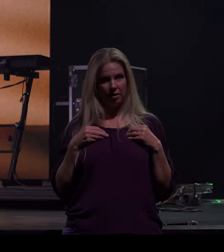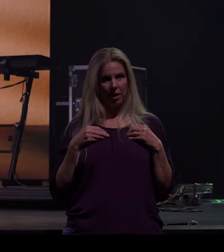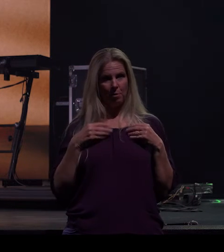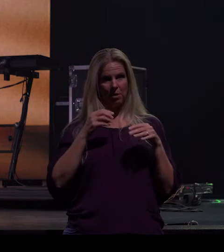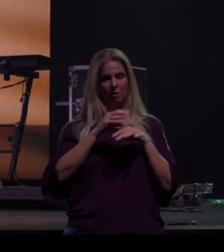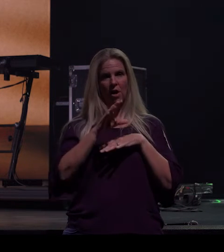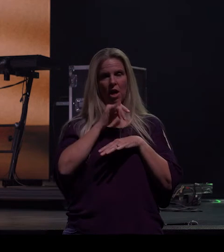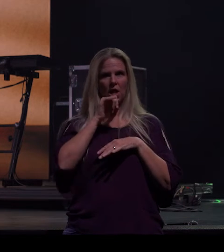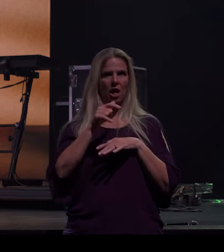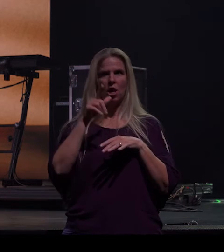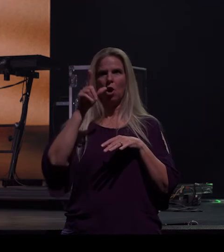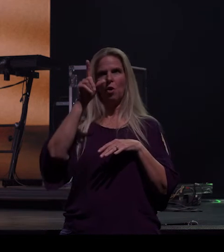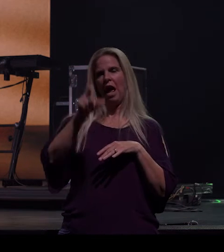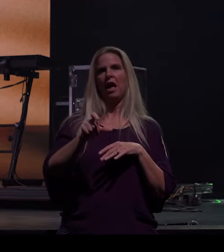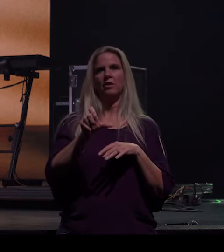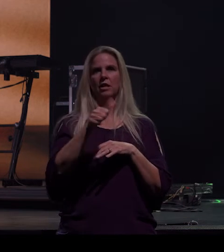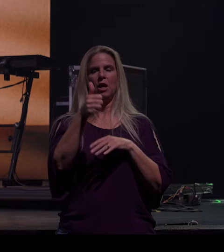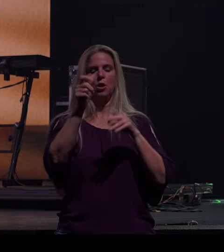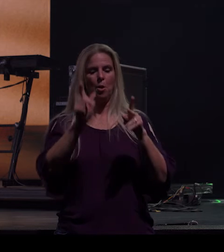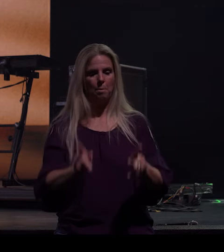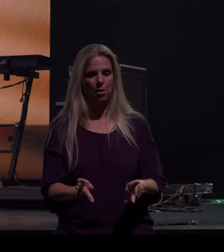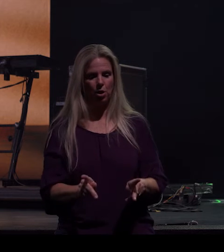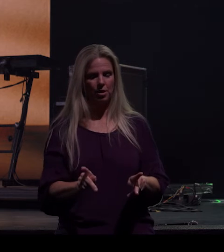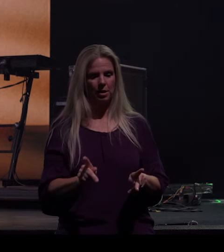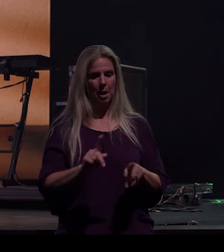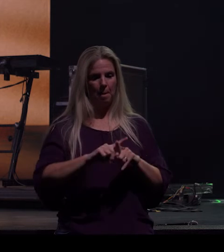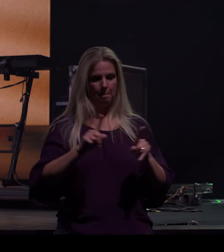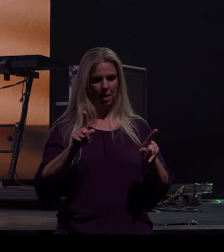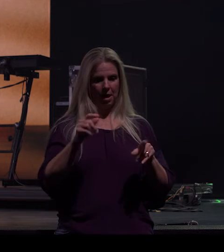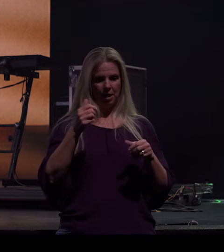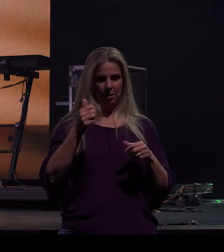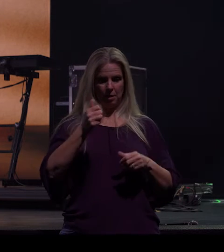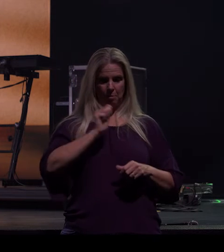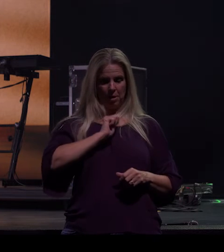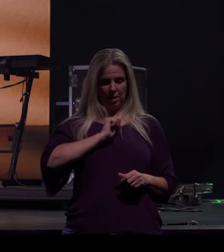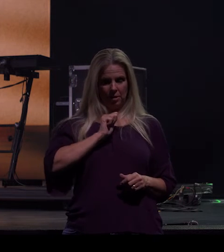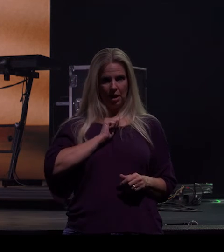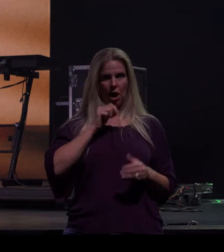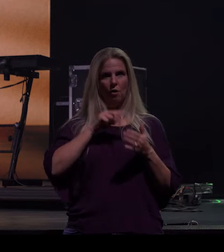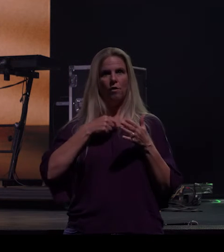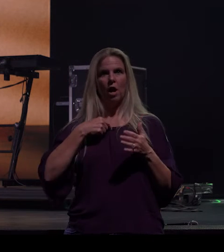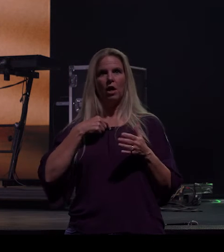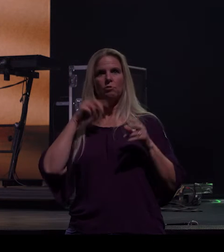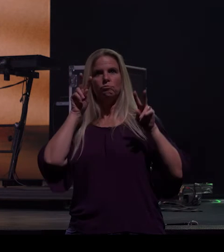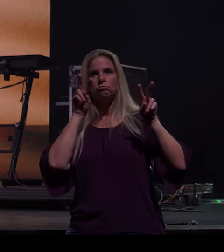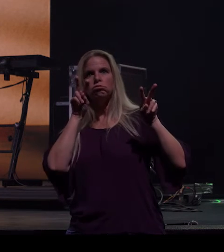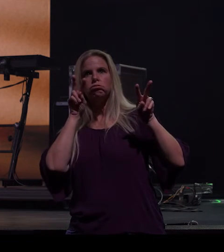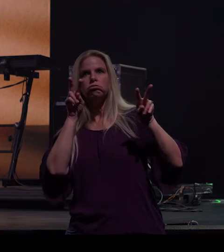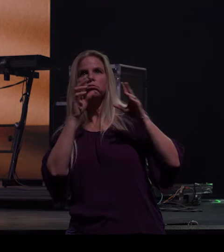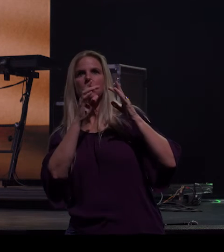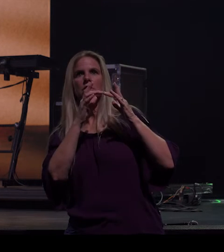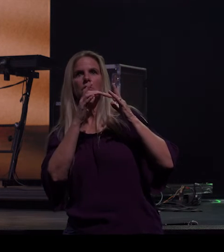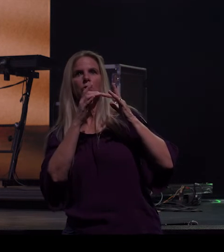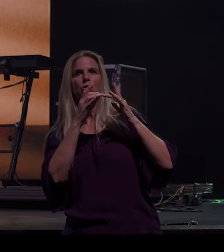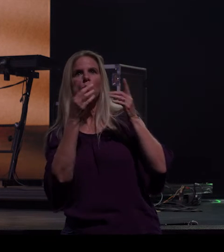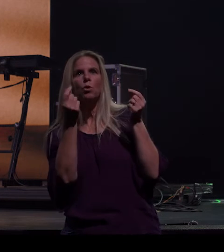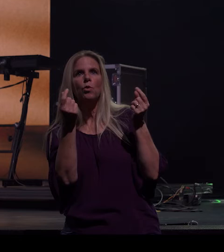another person because that makes me look weak, but in my own room, in the dark, I look at a screen and I'm just like, what should I